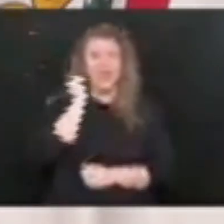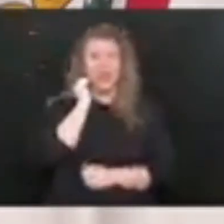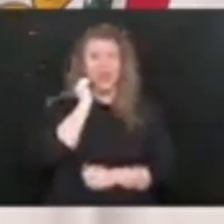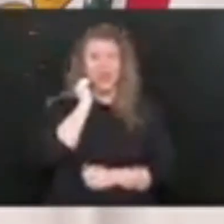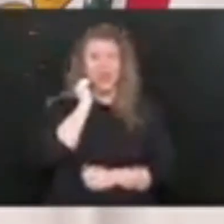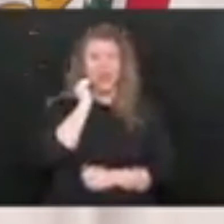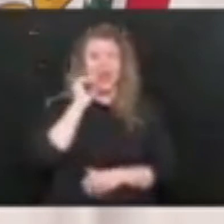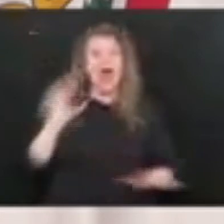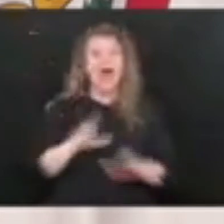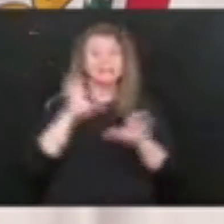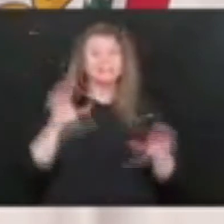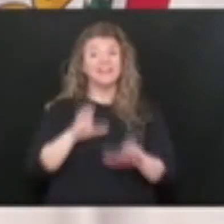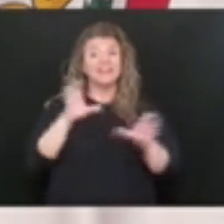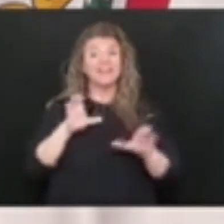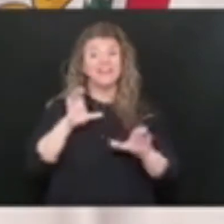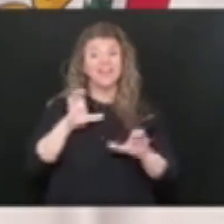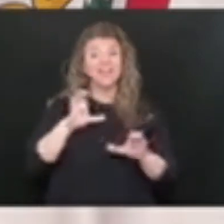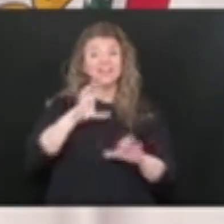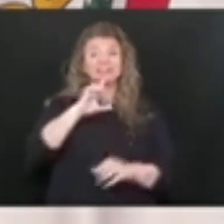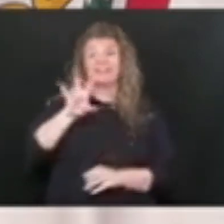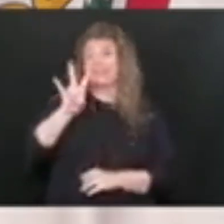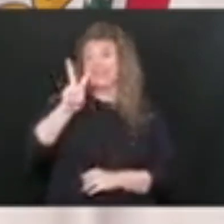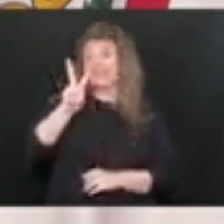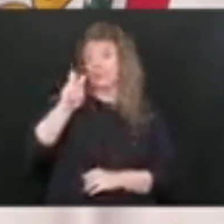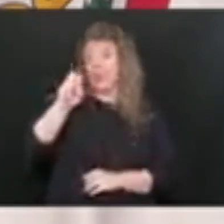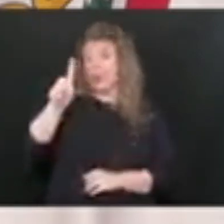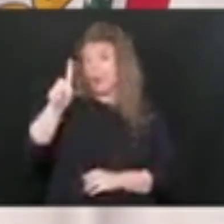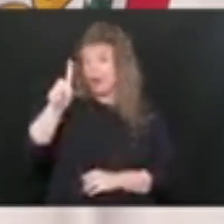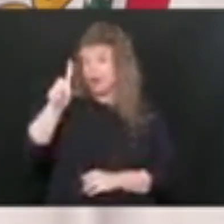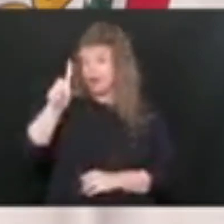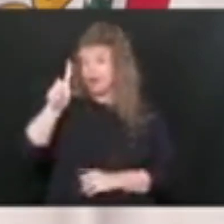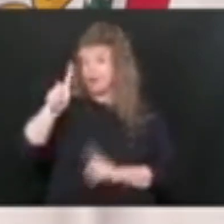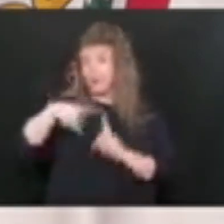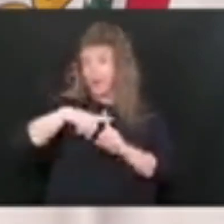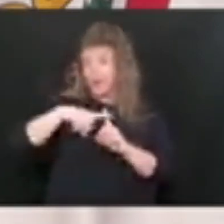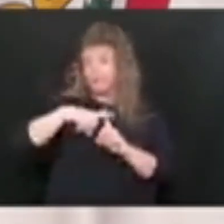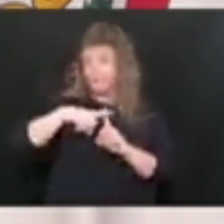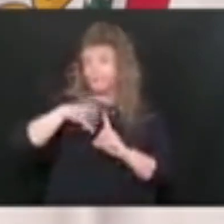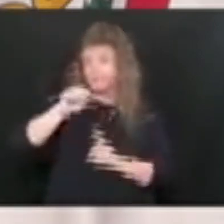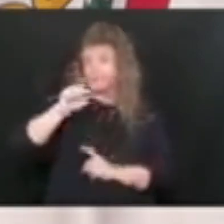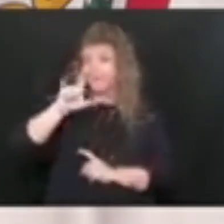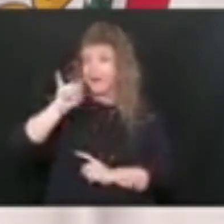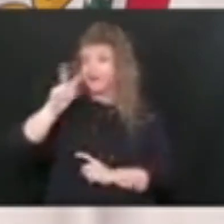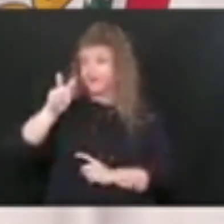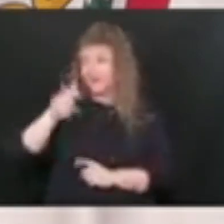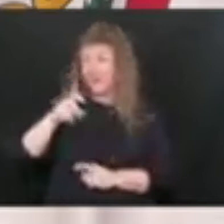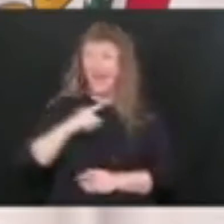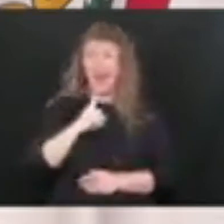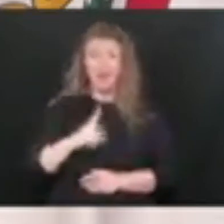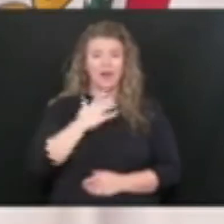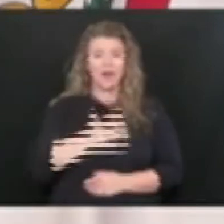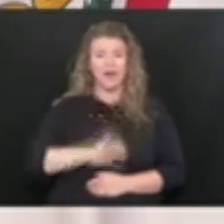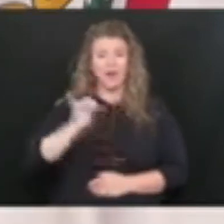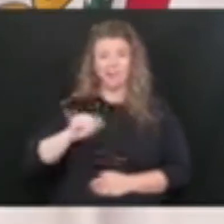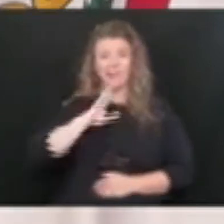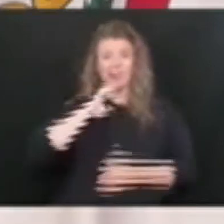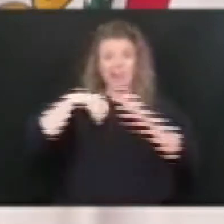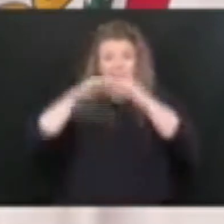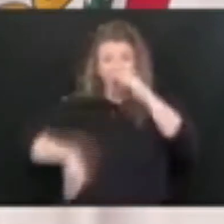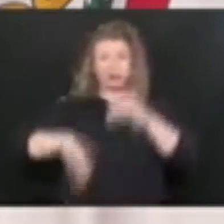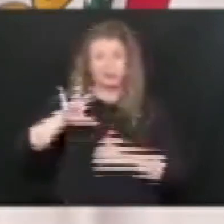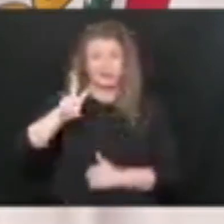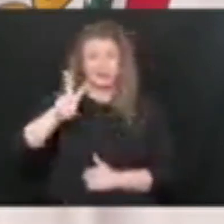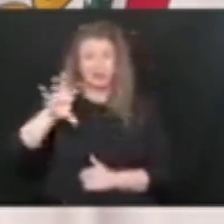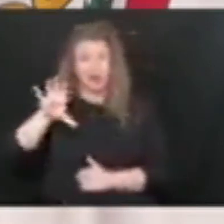Our active cases are 7,201. I wish we could get that under 7,200, then